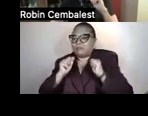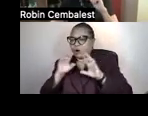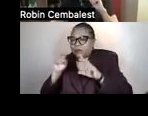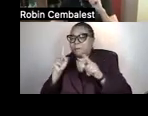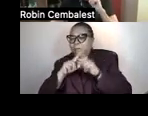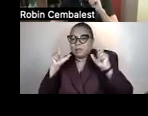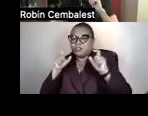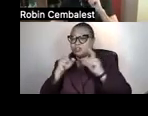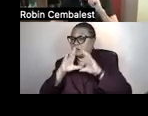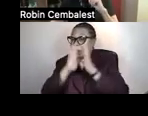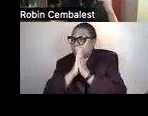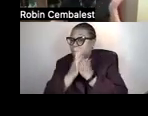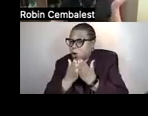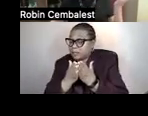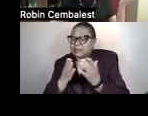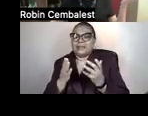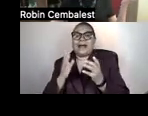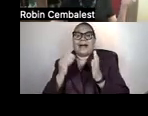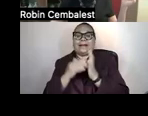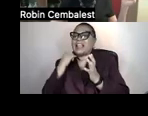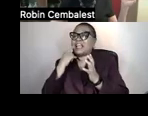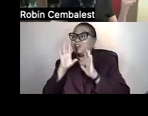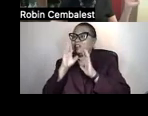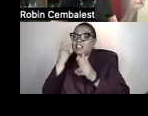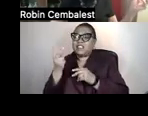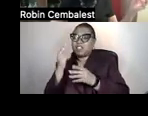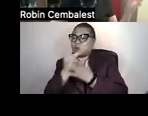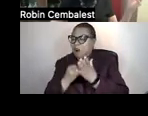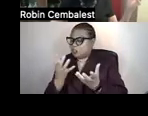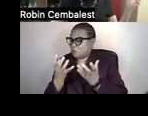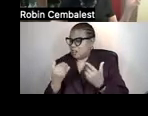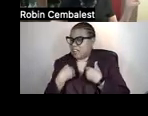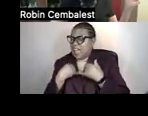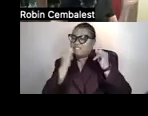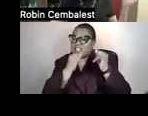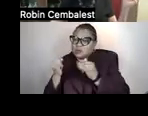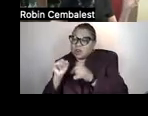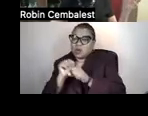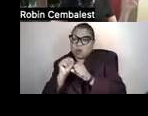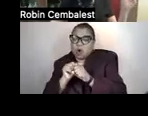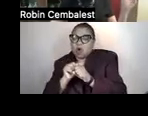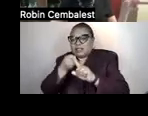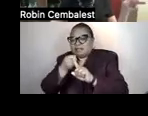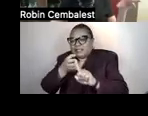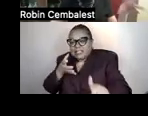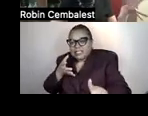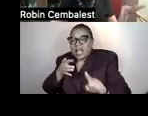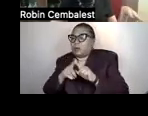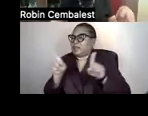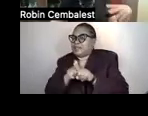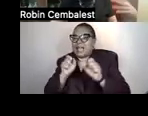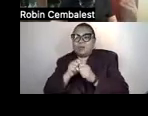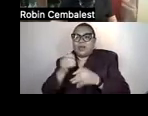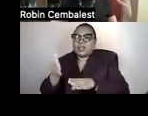pictures of your book. Again, if you're a visual artist, you're going to want to have individual works and details, or the same with